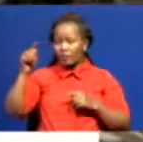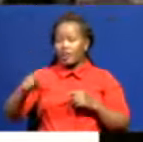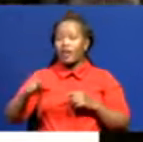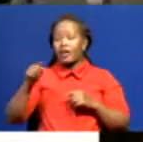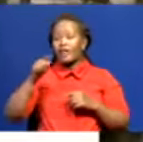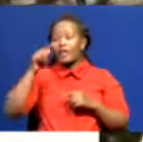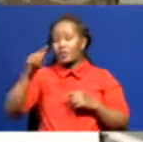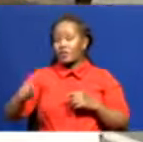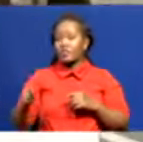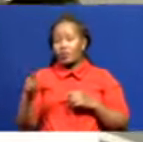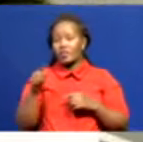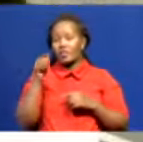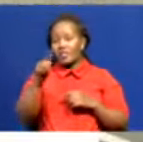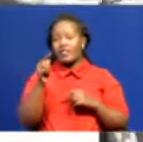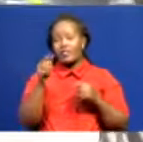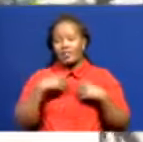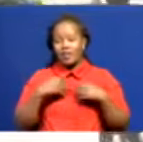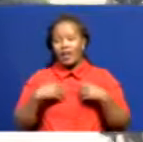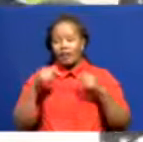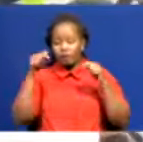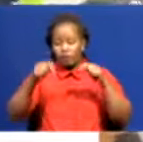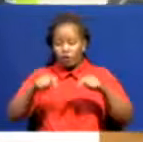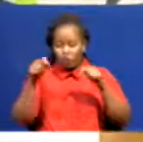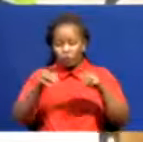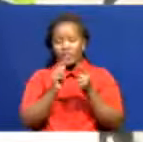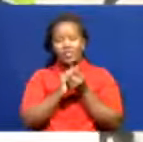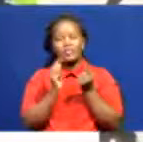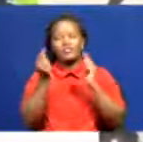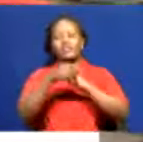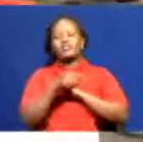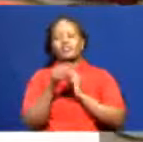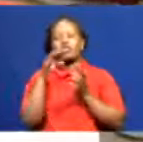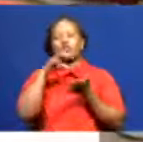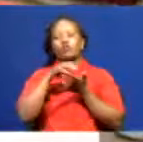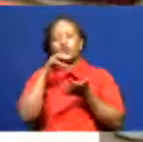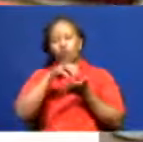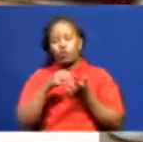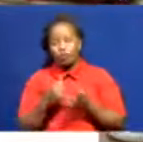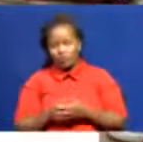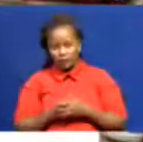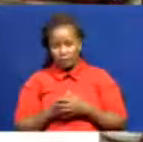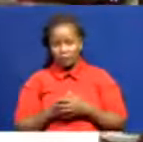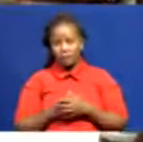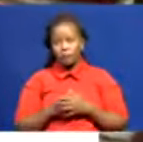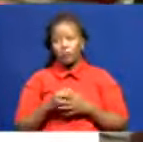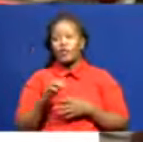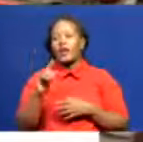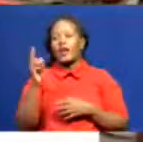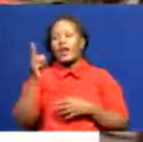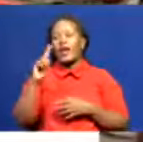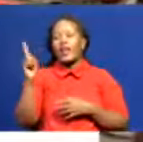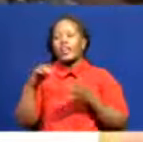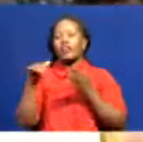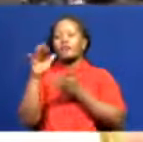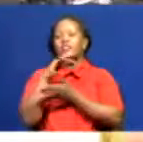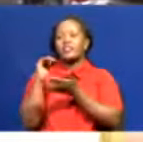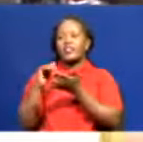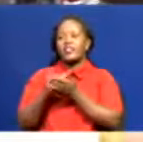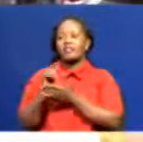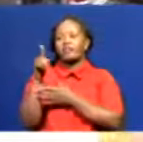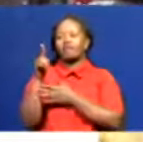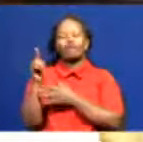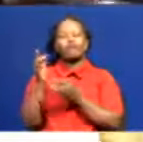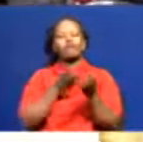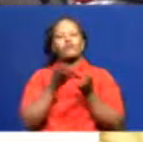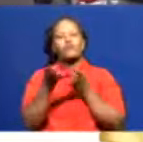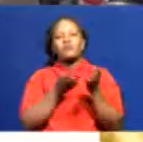protests lined up to start Wednesday changed the whole scenario. In the Nairobi CBD, traders lauded the move by